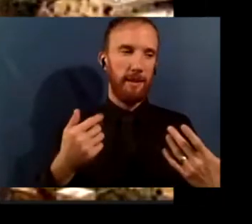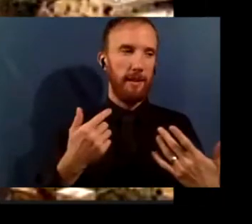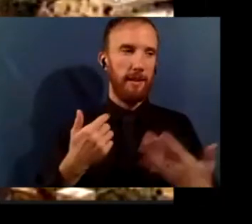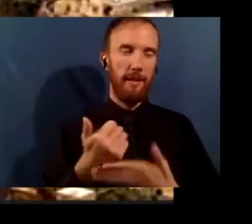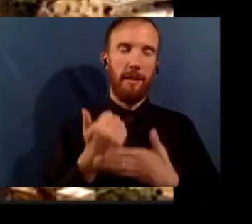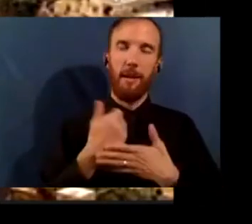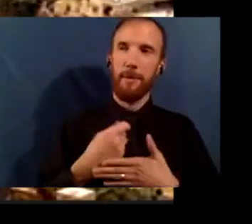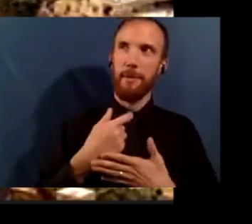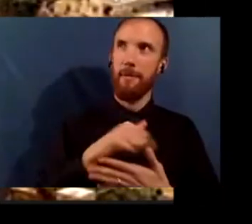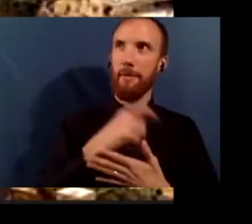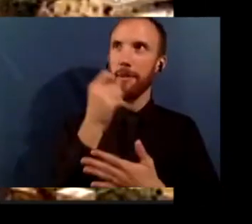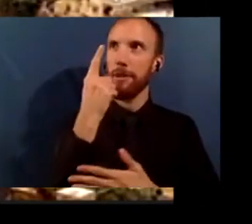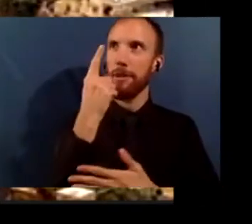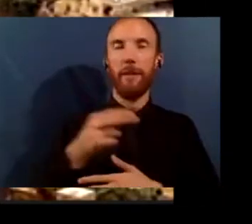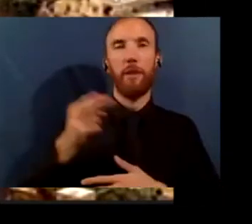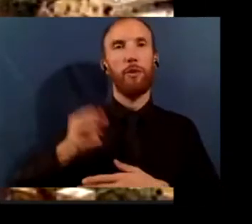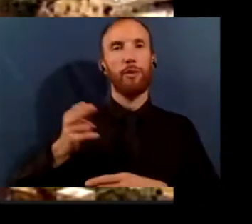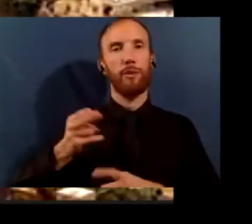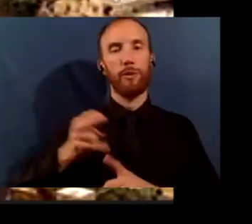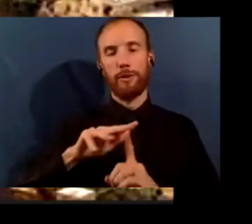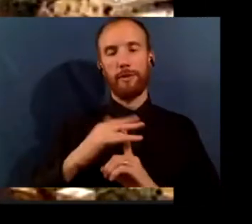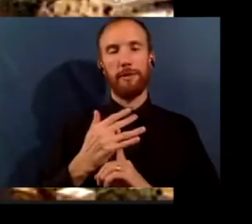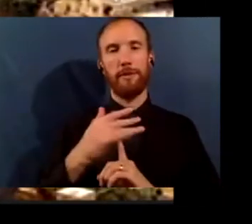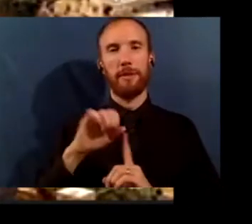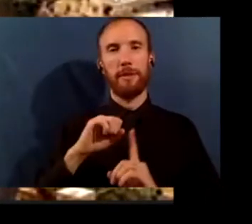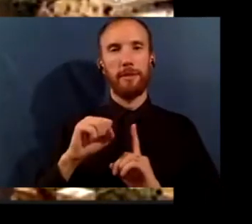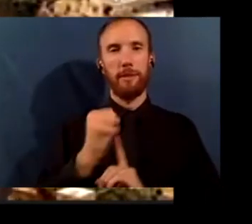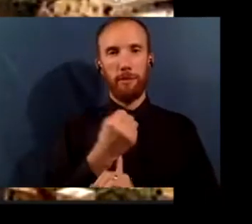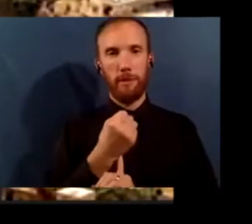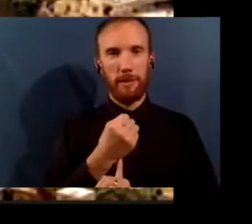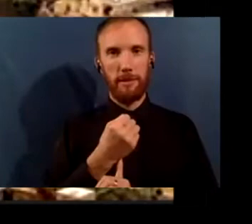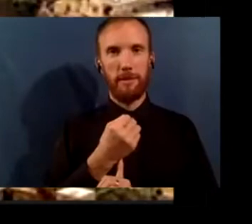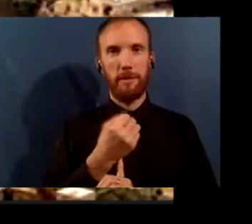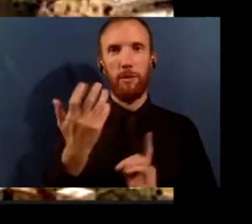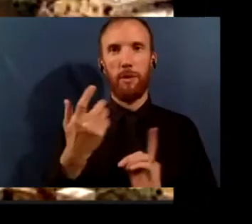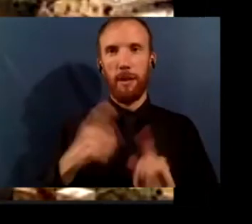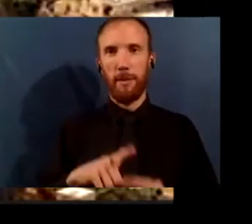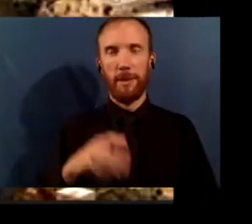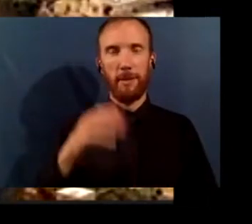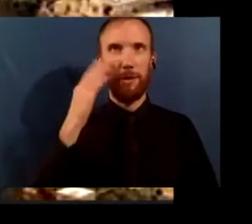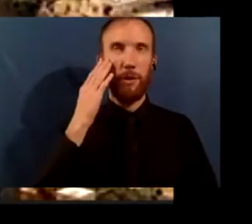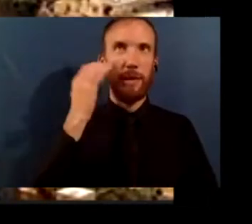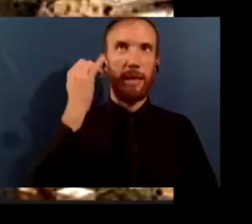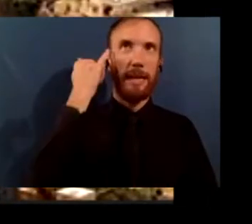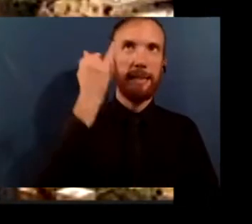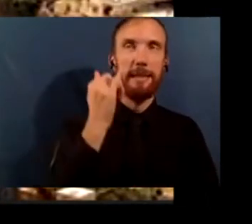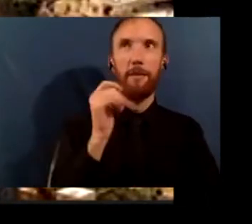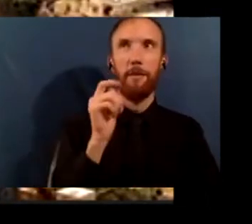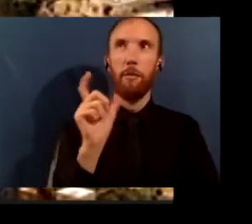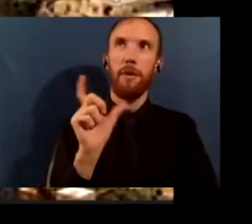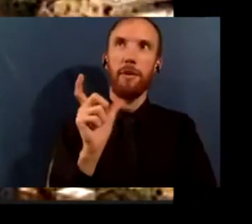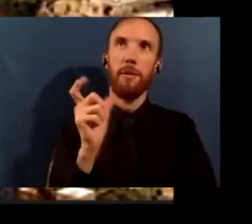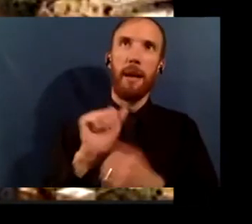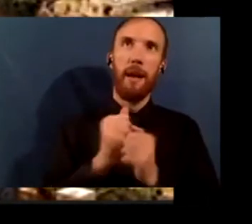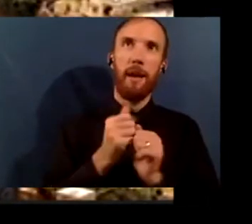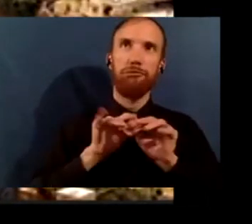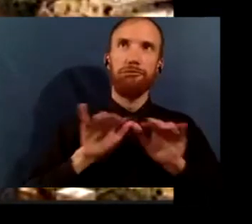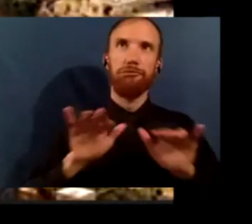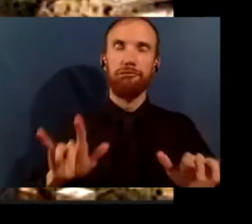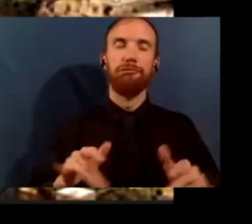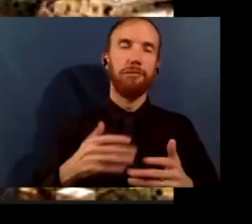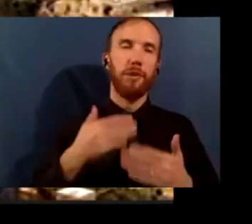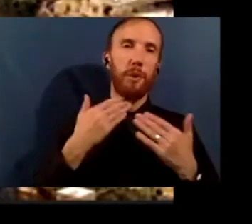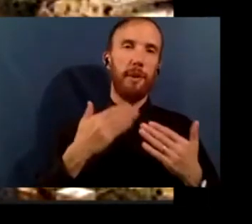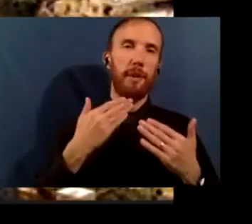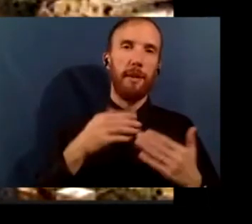of which these, you know, even the idea of Muslims, et cetera, emerge. So thank you for that